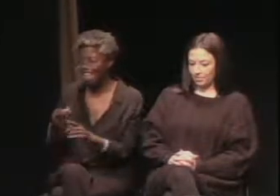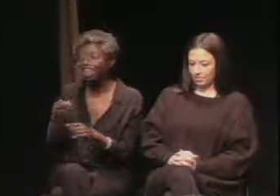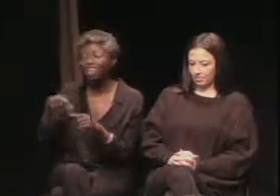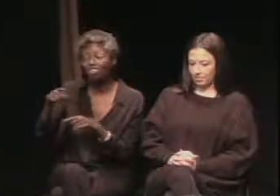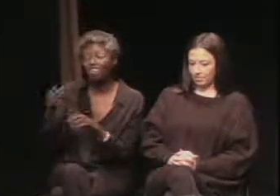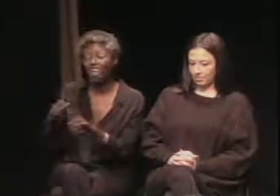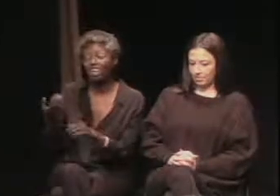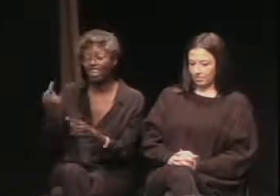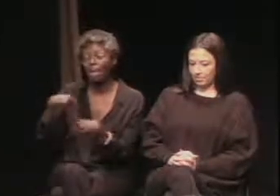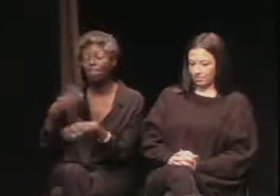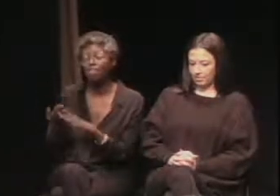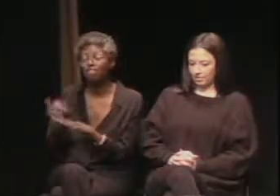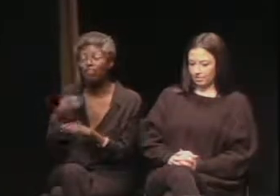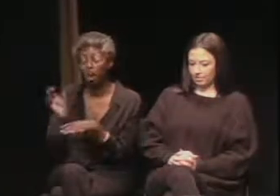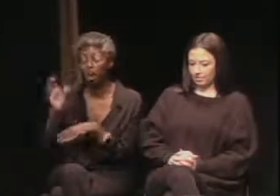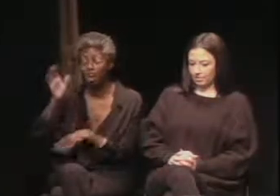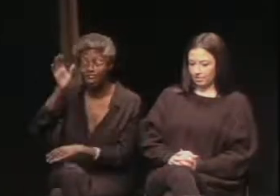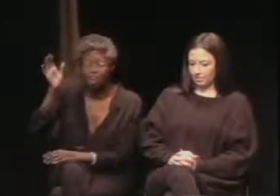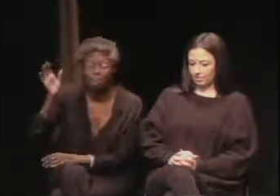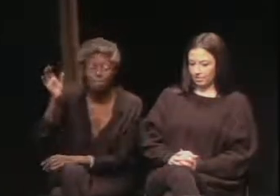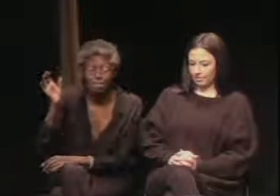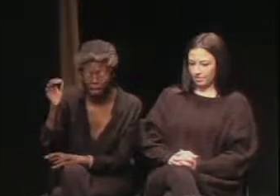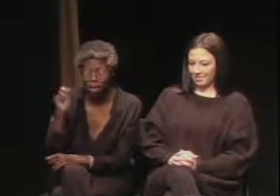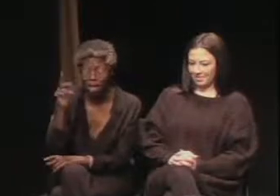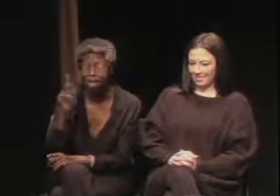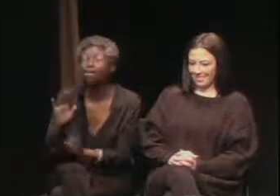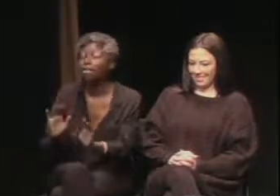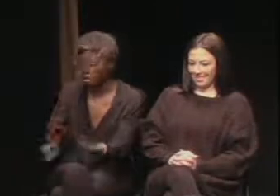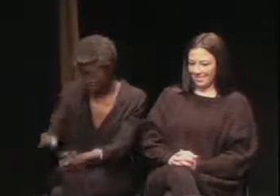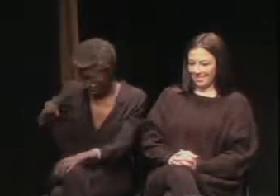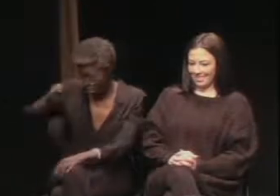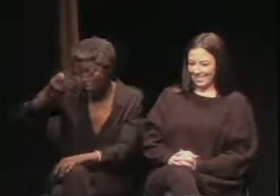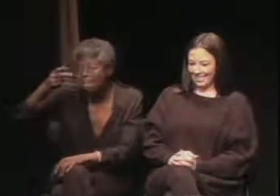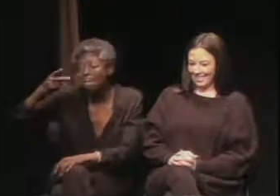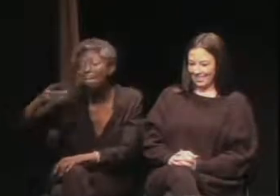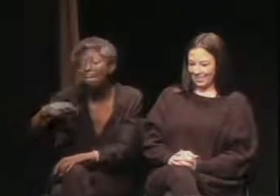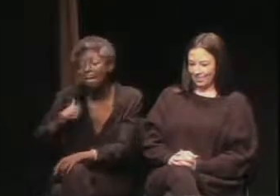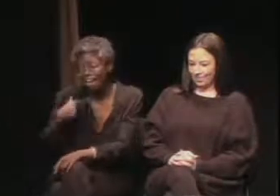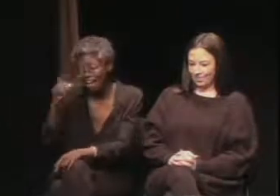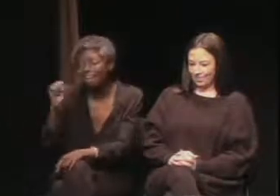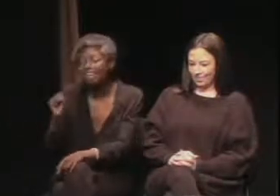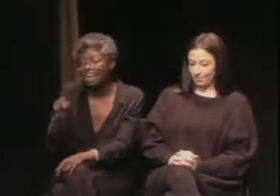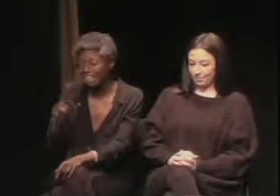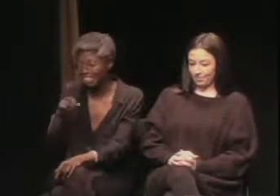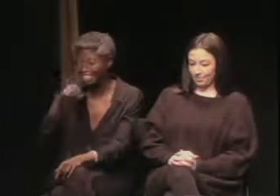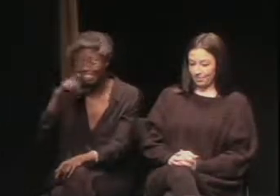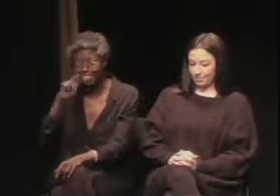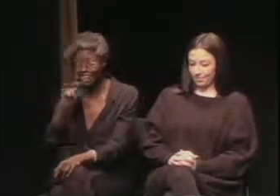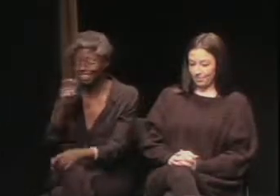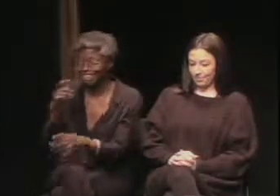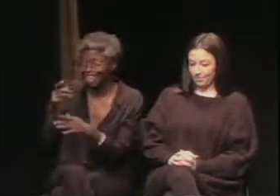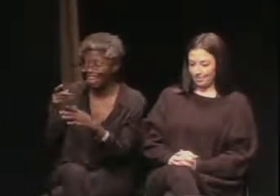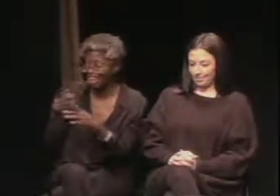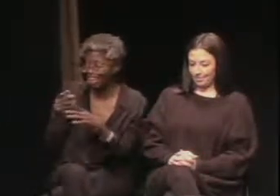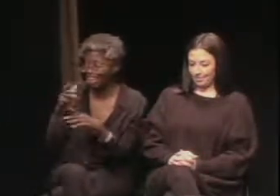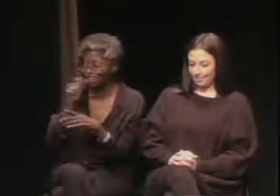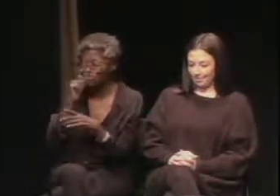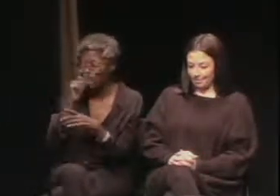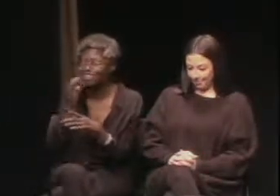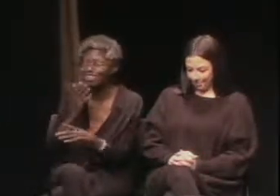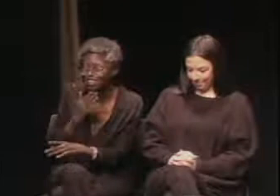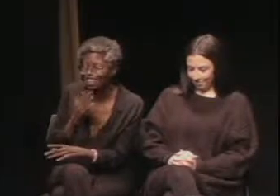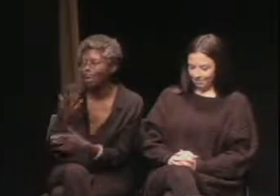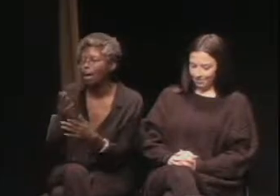like, okay. Next level. Yeah, and I was like, it was Sex and Race by J.A. Rogers. Yeah. In the seventh grade.